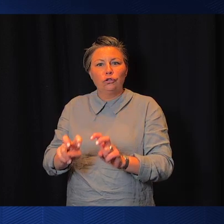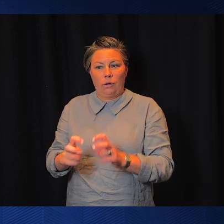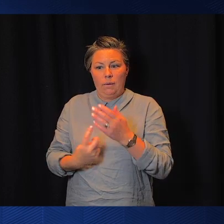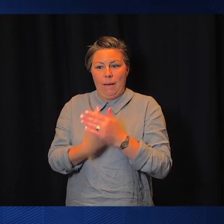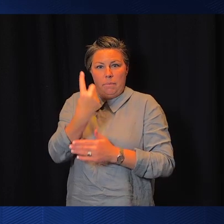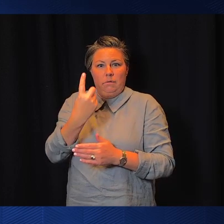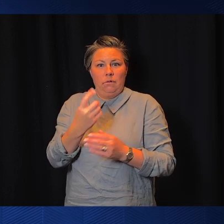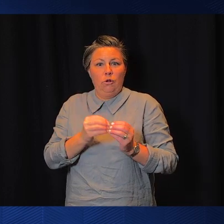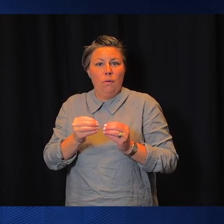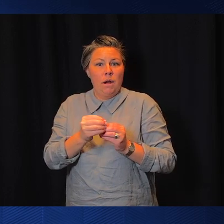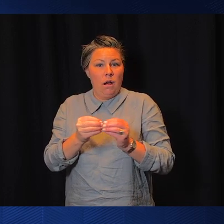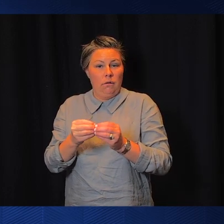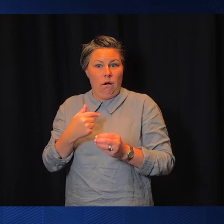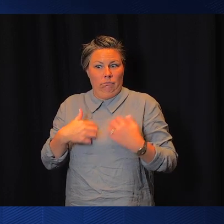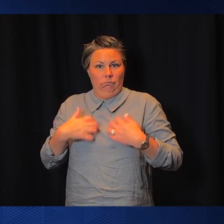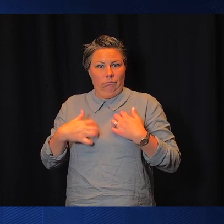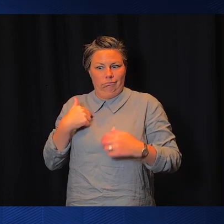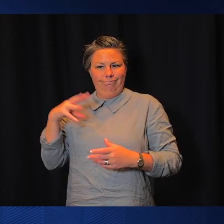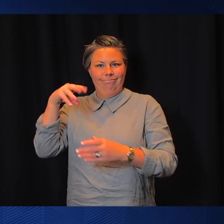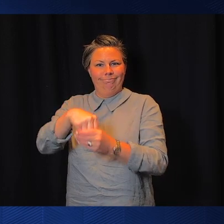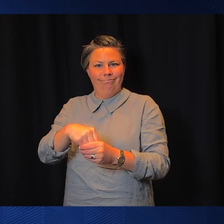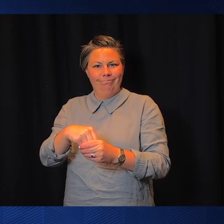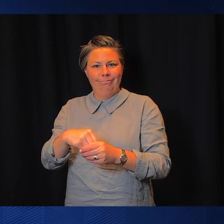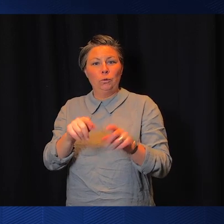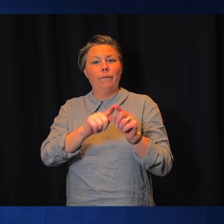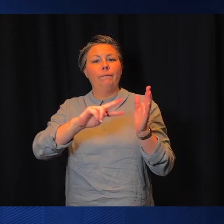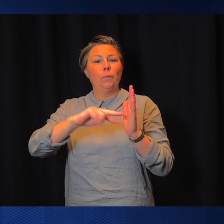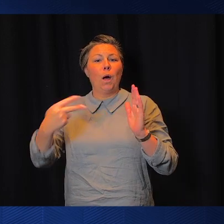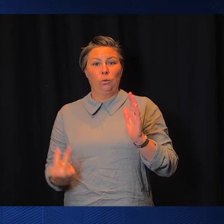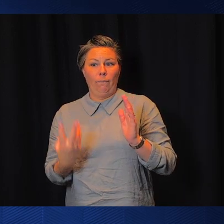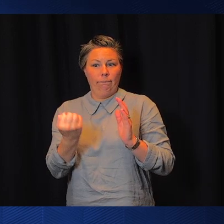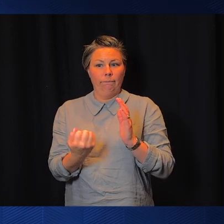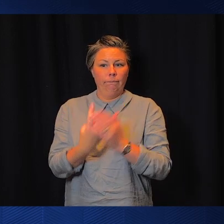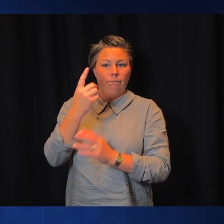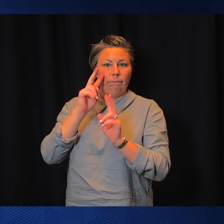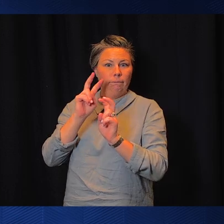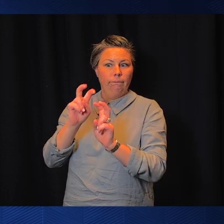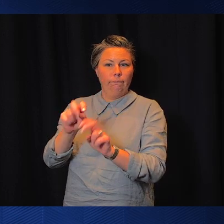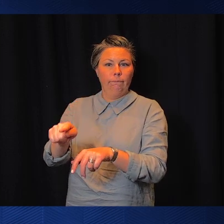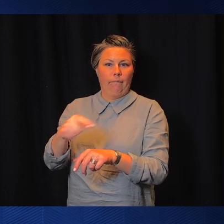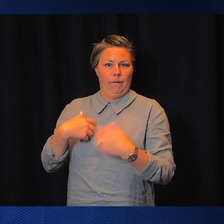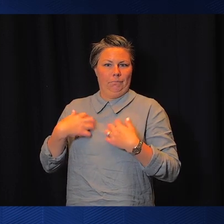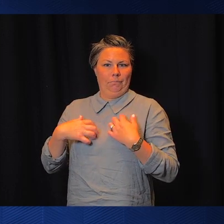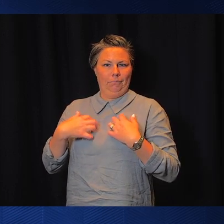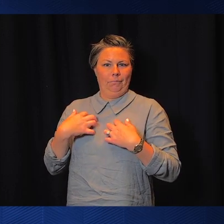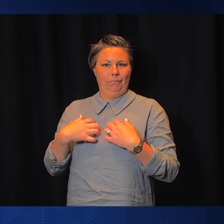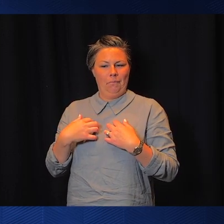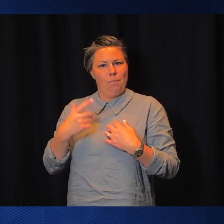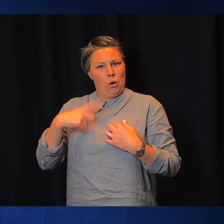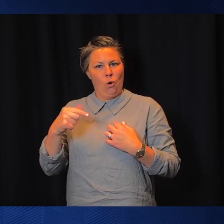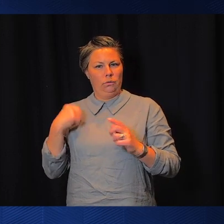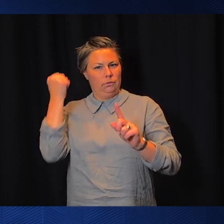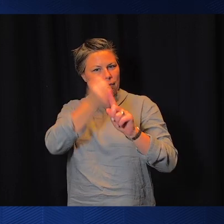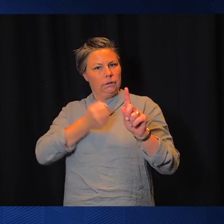country between Solomon Islands and Vanuatu. So it is part of the advocacy level